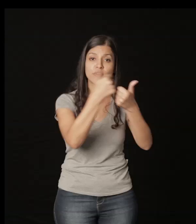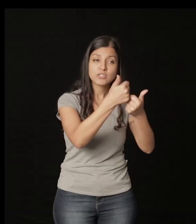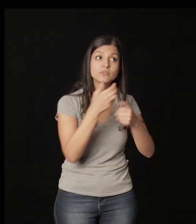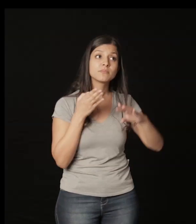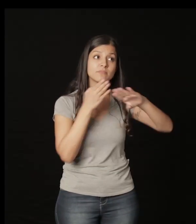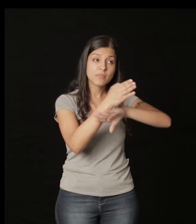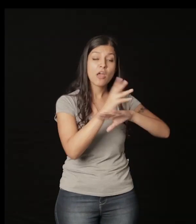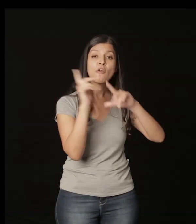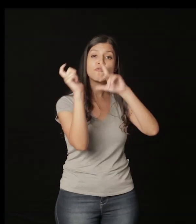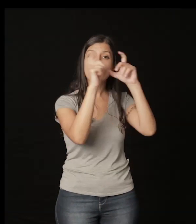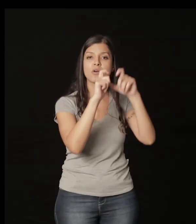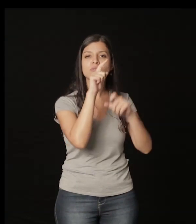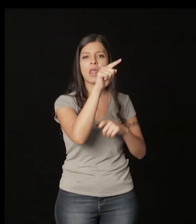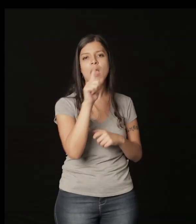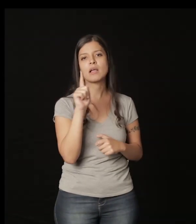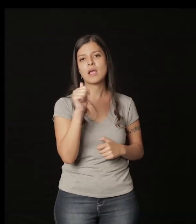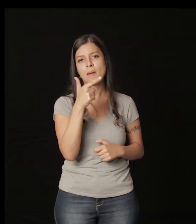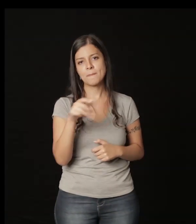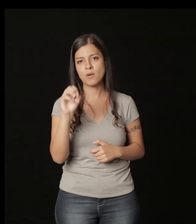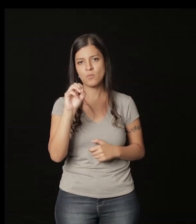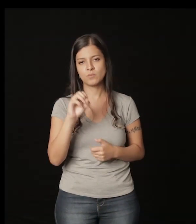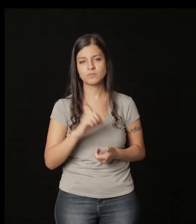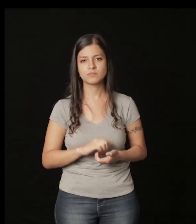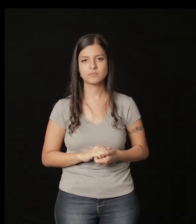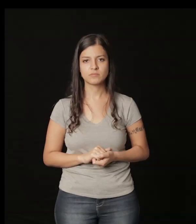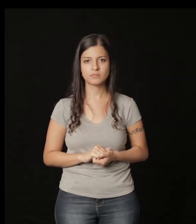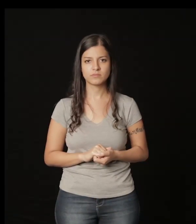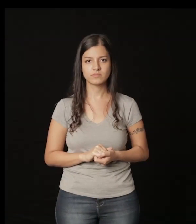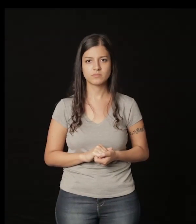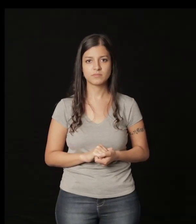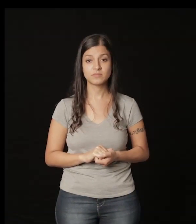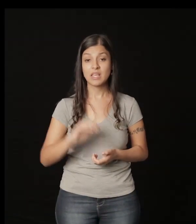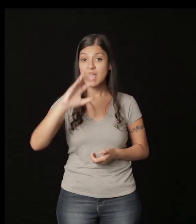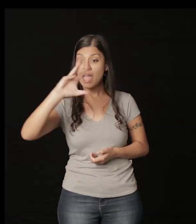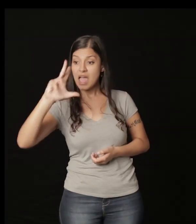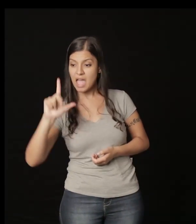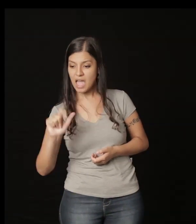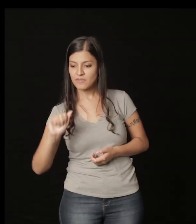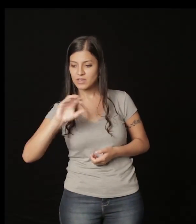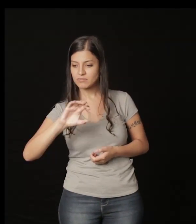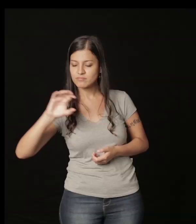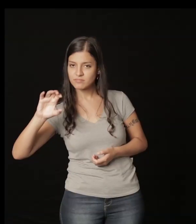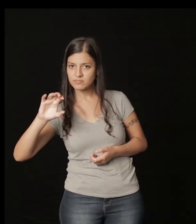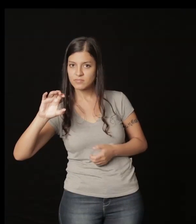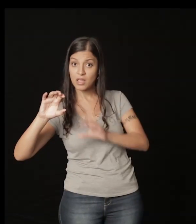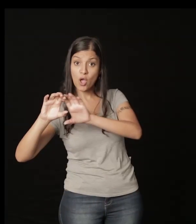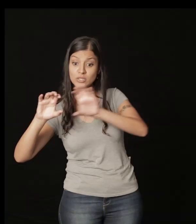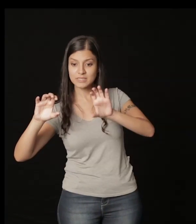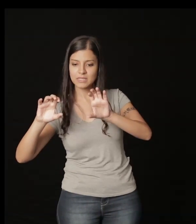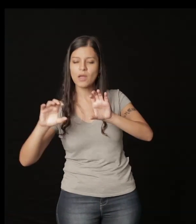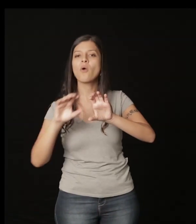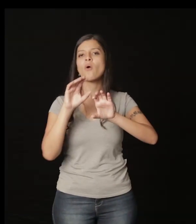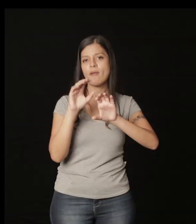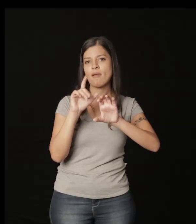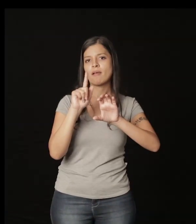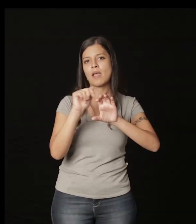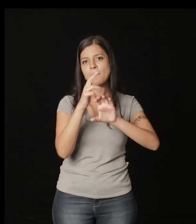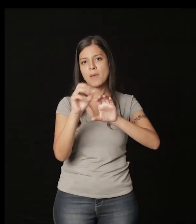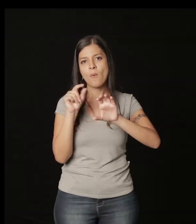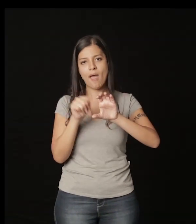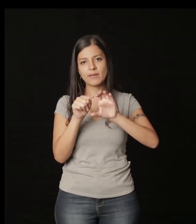of our country. Gabon is a very small country in West Africa. It's very rich because it has